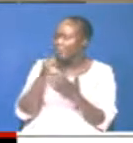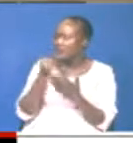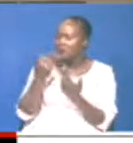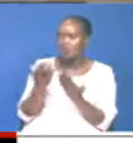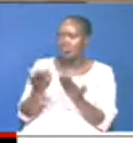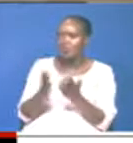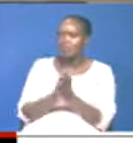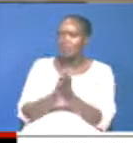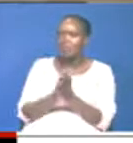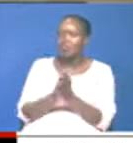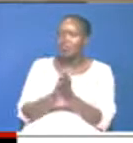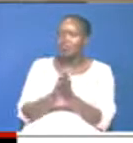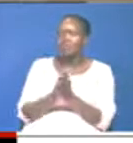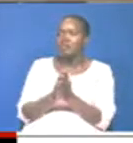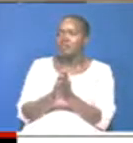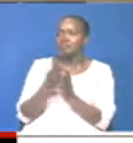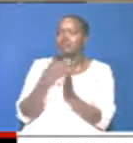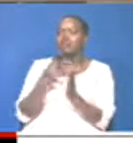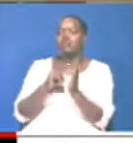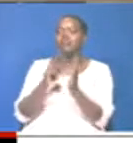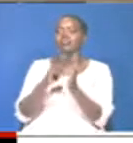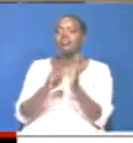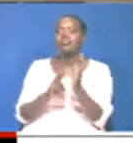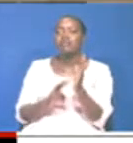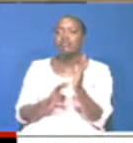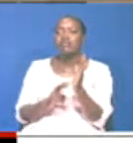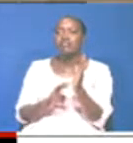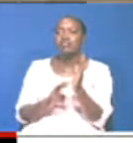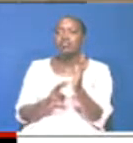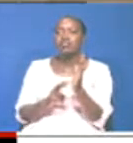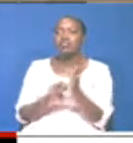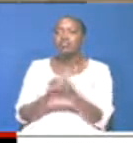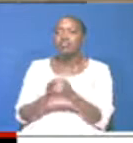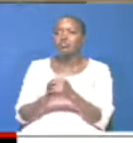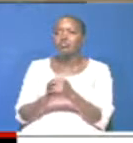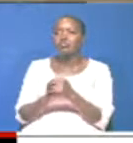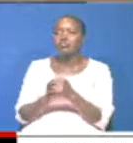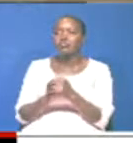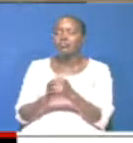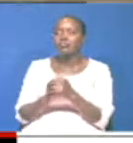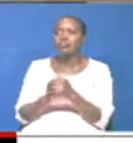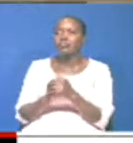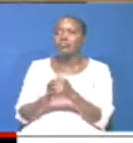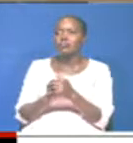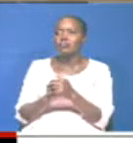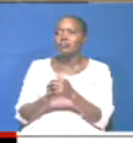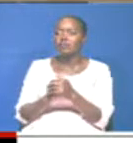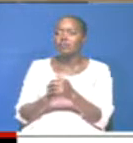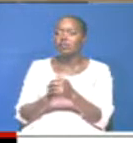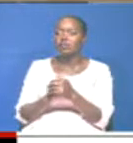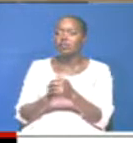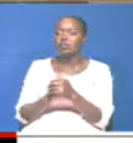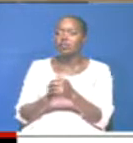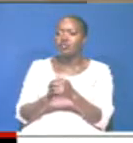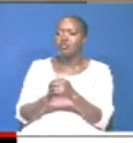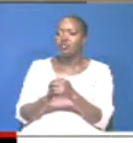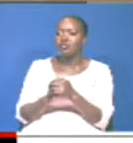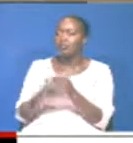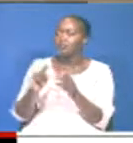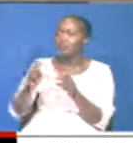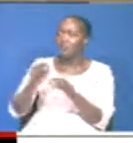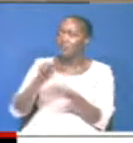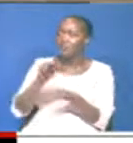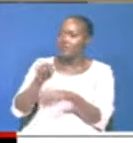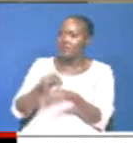taarifa. Naam. Za the hiyo taarifa ya saa 10. Ilisomwa na Asha Hamisi. Radio Taifa. So